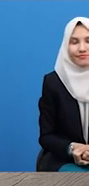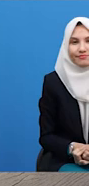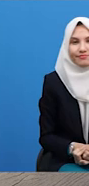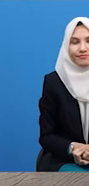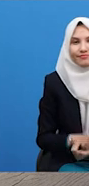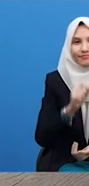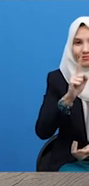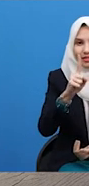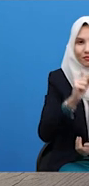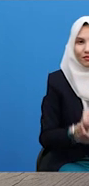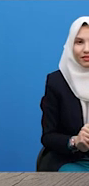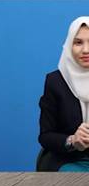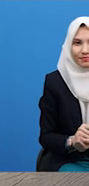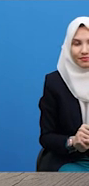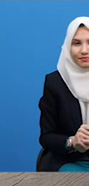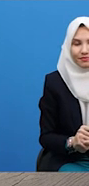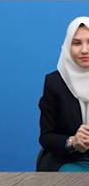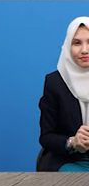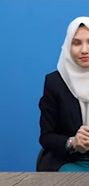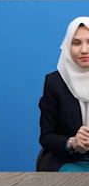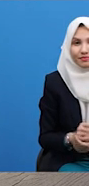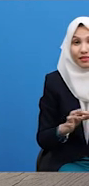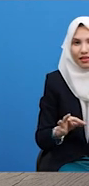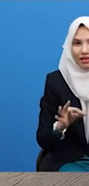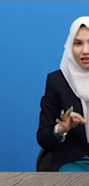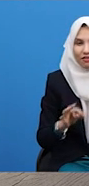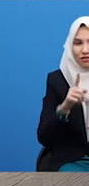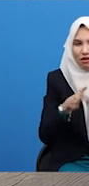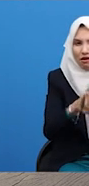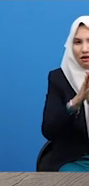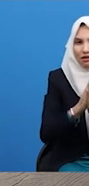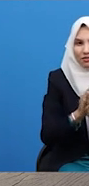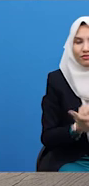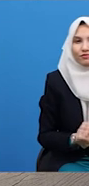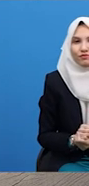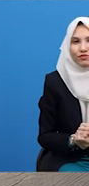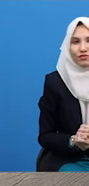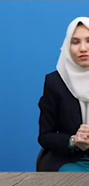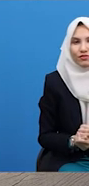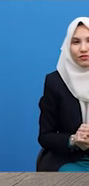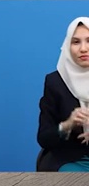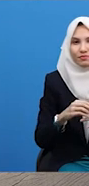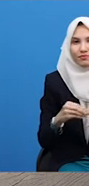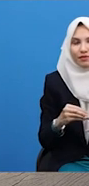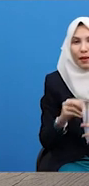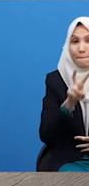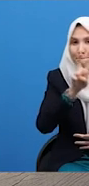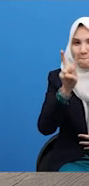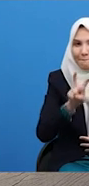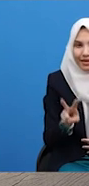Task 1. If you are asked, would you prefer to have